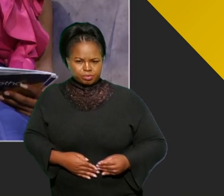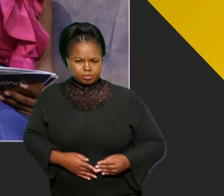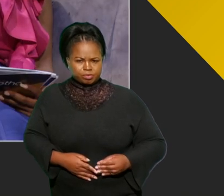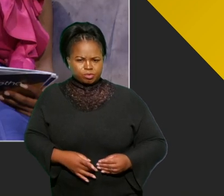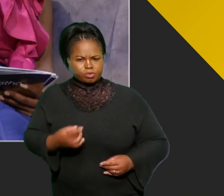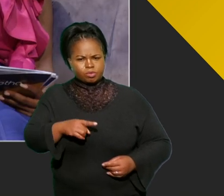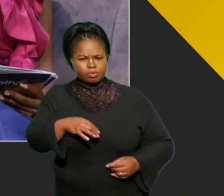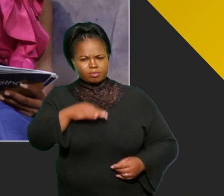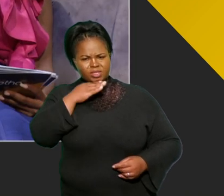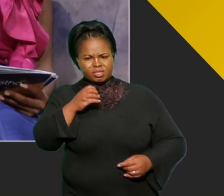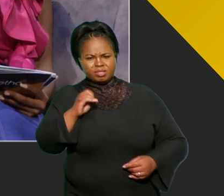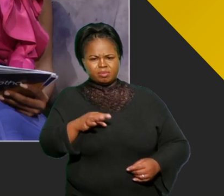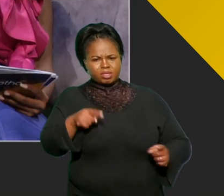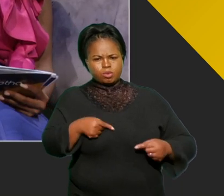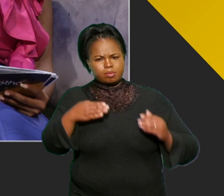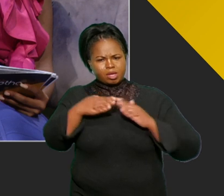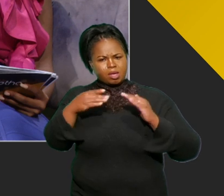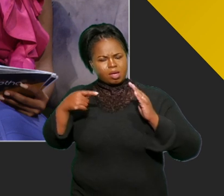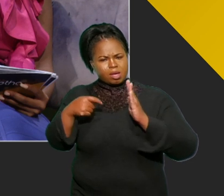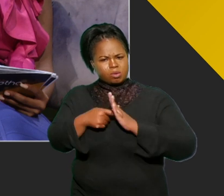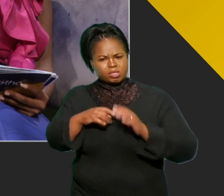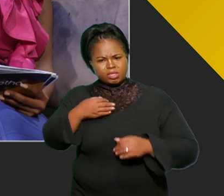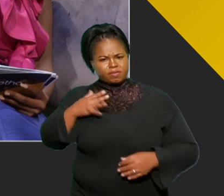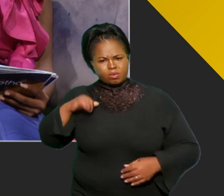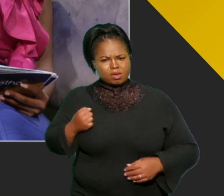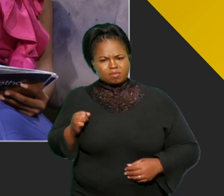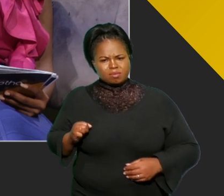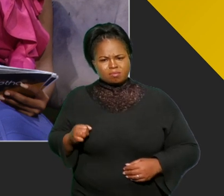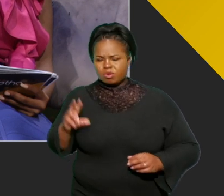so ukuthi angikwazi ukuthi ngithenge indlu if anginamagodi.